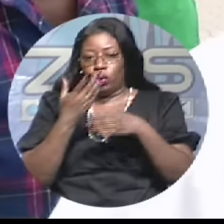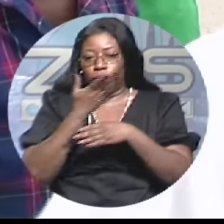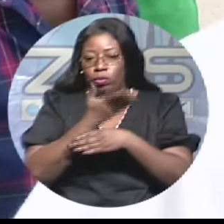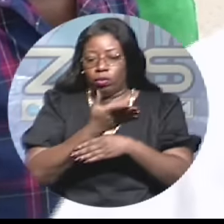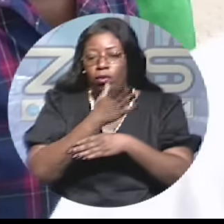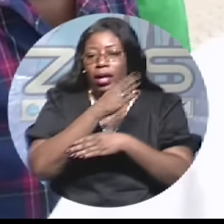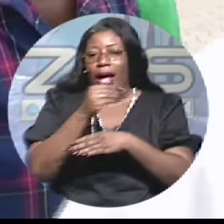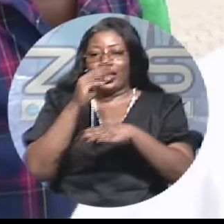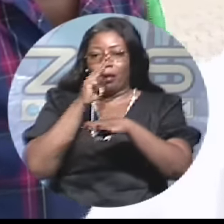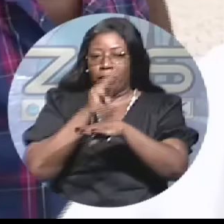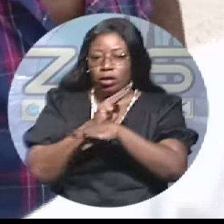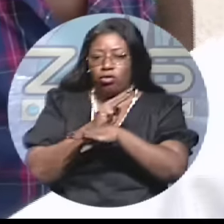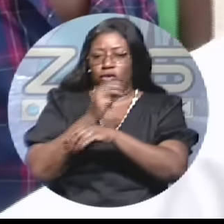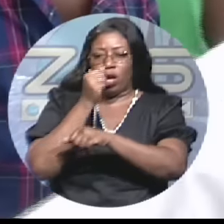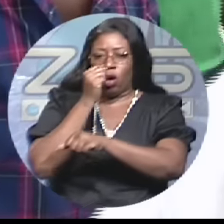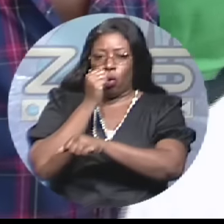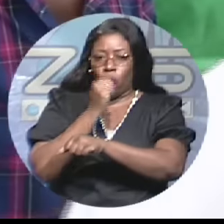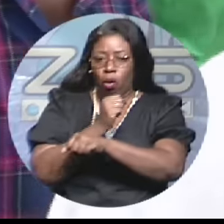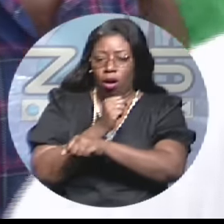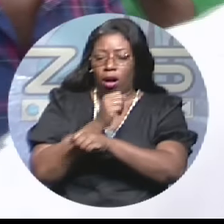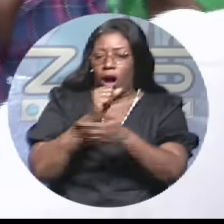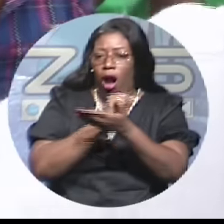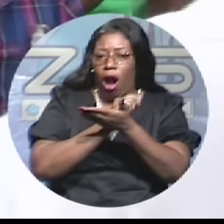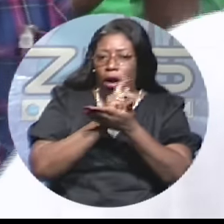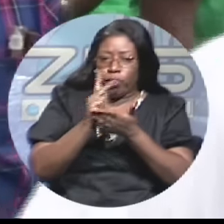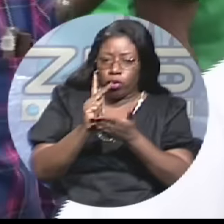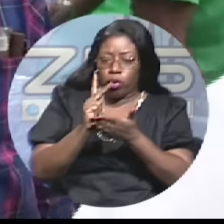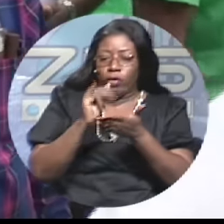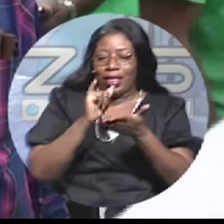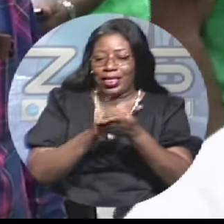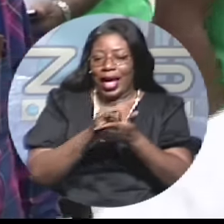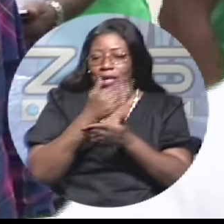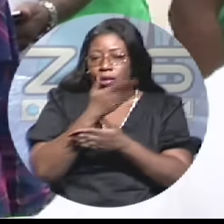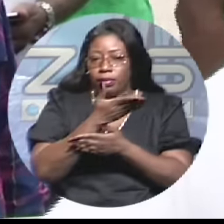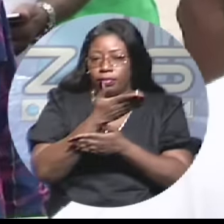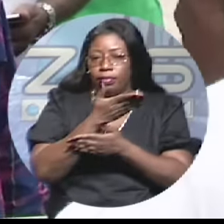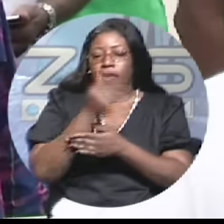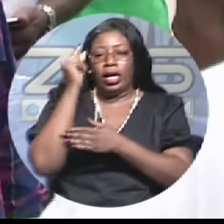Ministry of Works would have approved all of that? The government must answer to that.